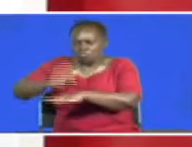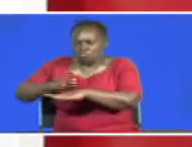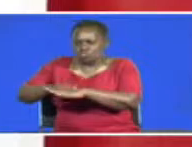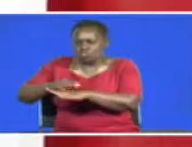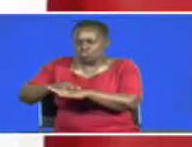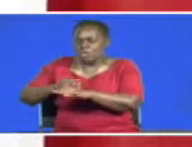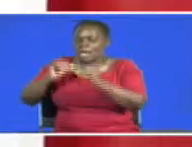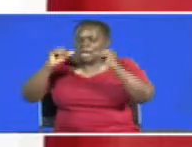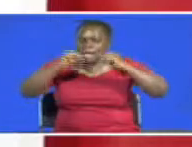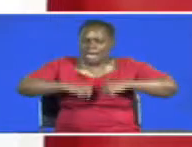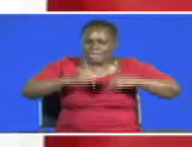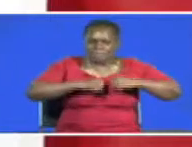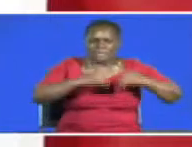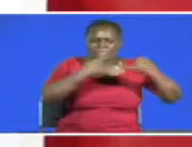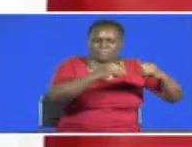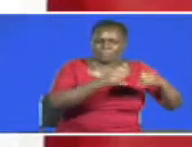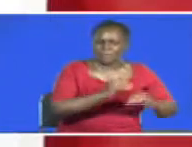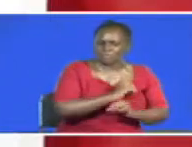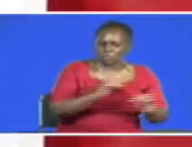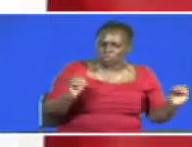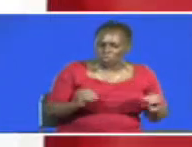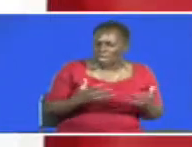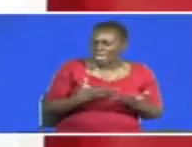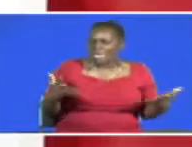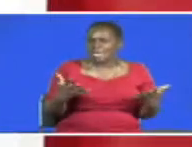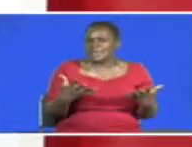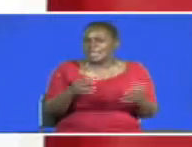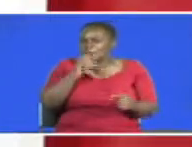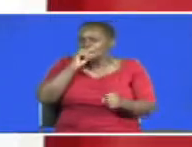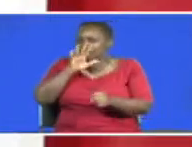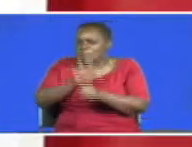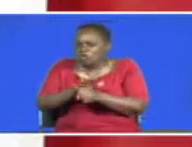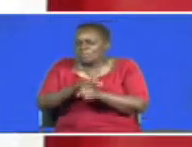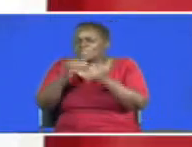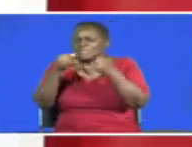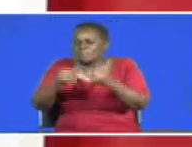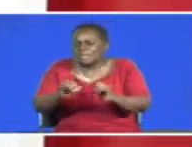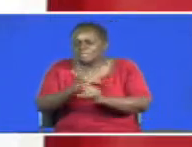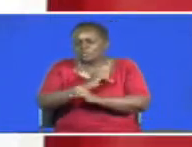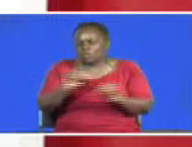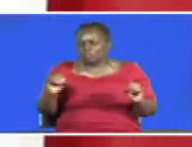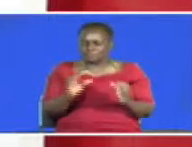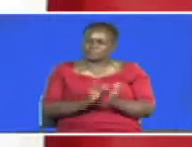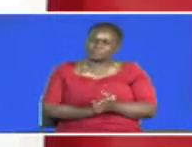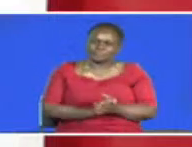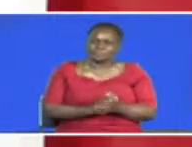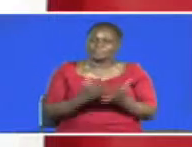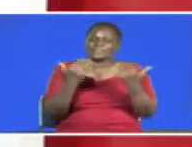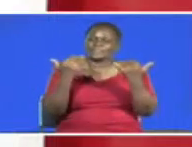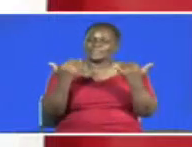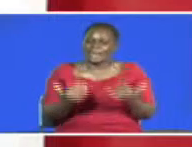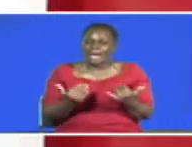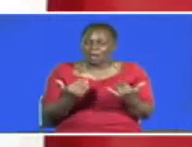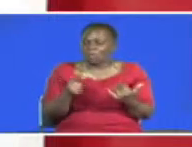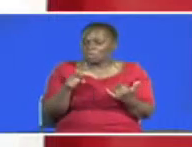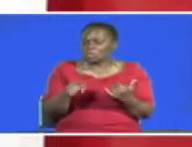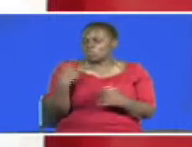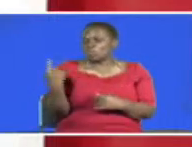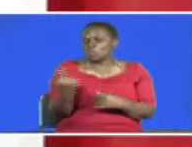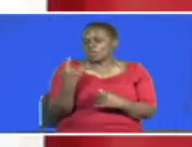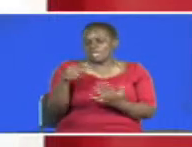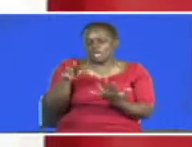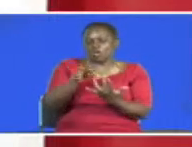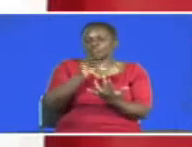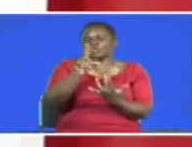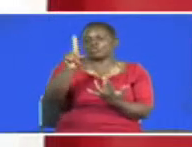Any agreement that they make, they don't intend to keep it. Any promise that they make, they don't intend to honor it. And so we are left with only one